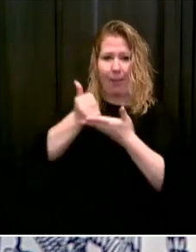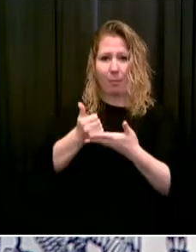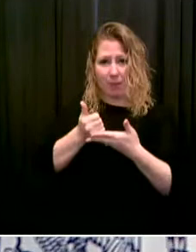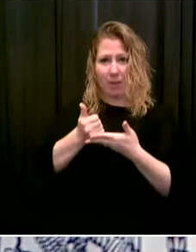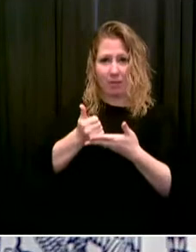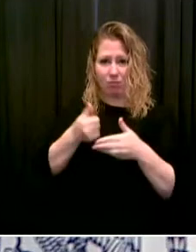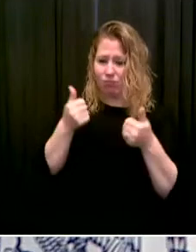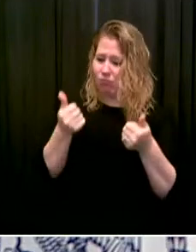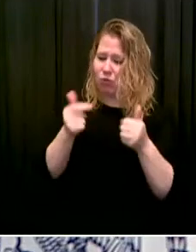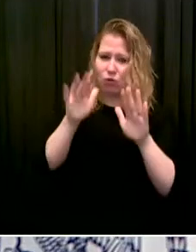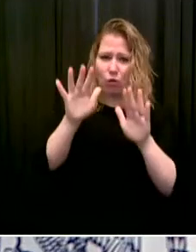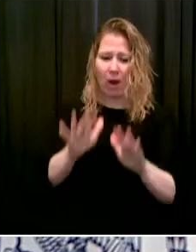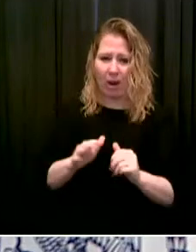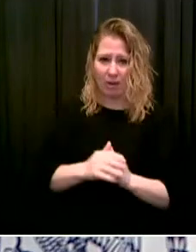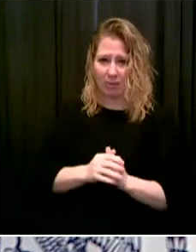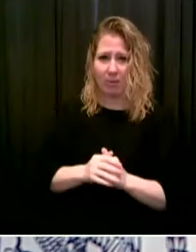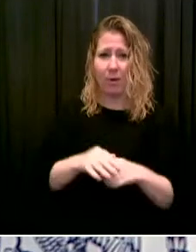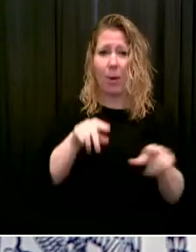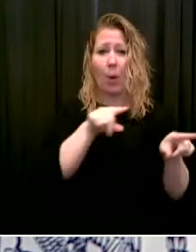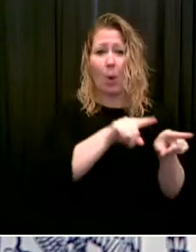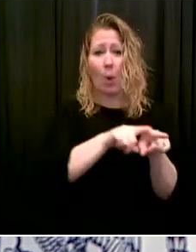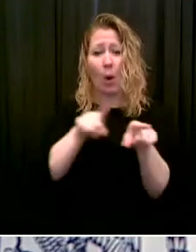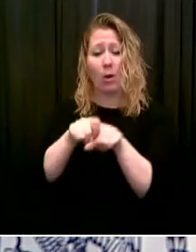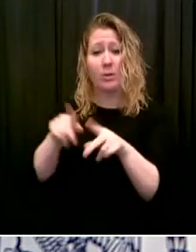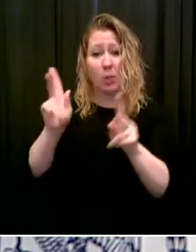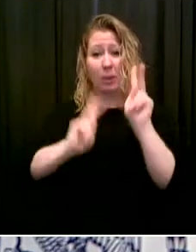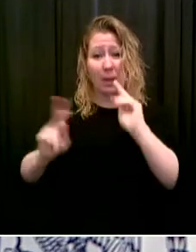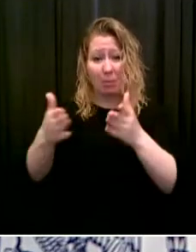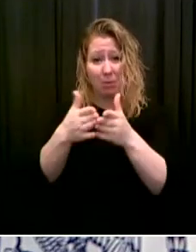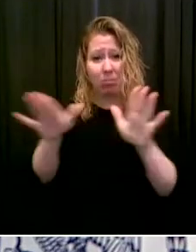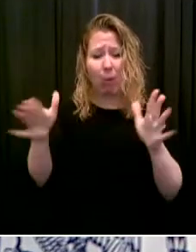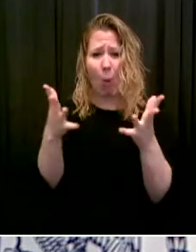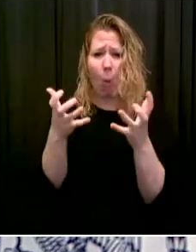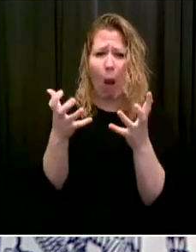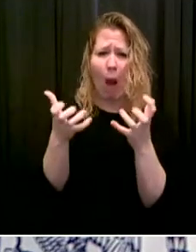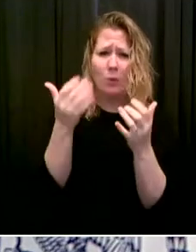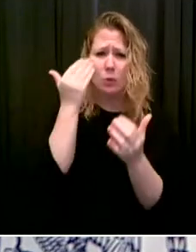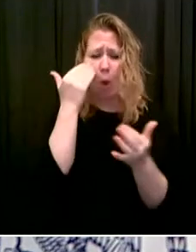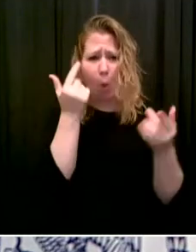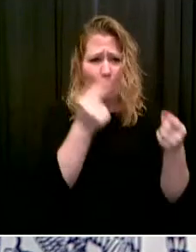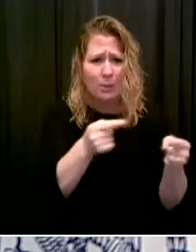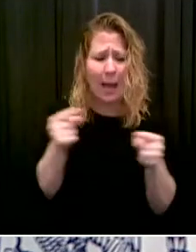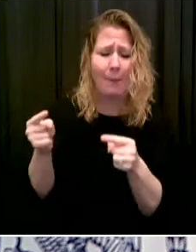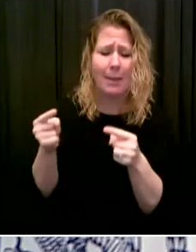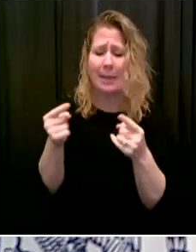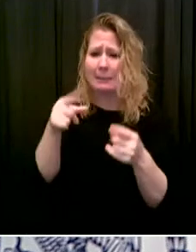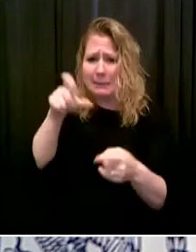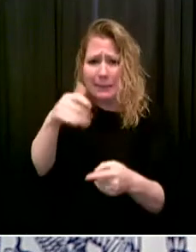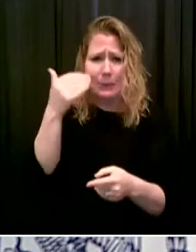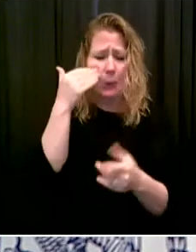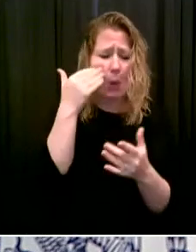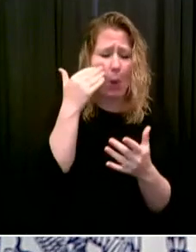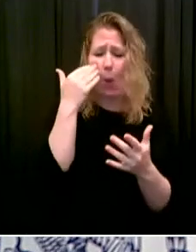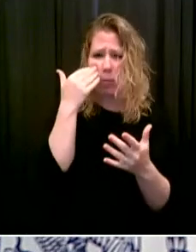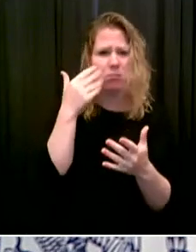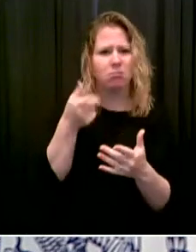they needed it during this crisis, and you and your colleagues were there. So real appreciation for that, and we're certainly going to honor it, including on July